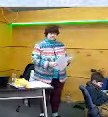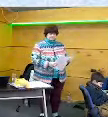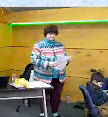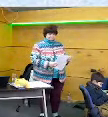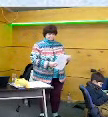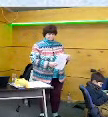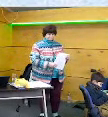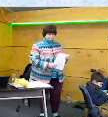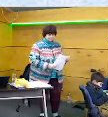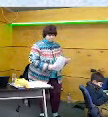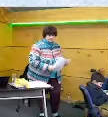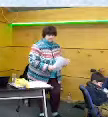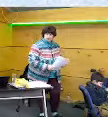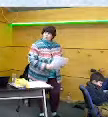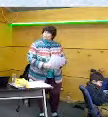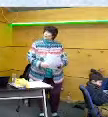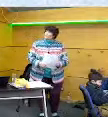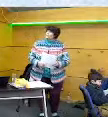Now,